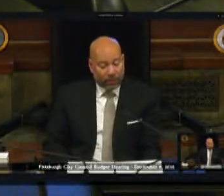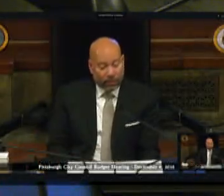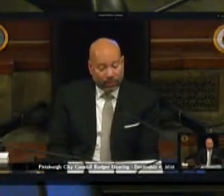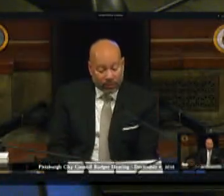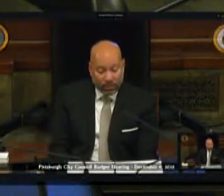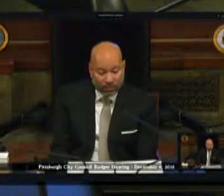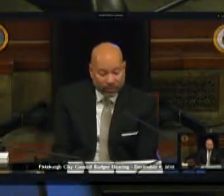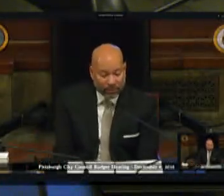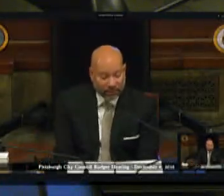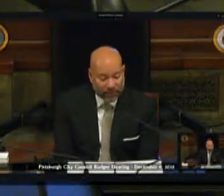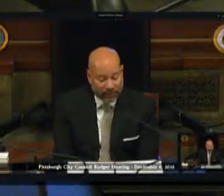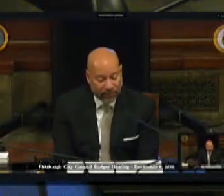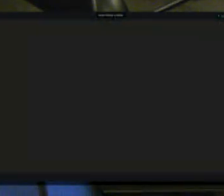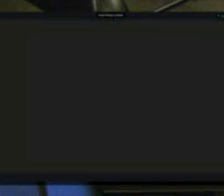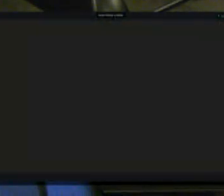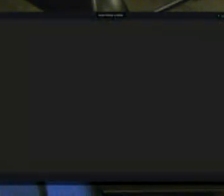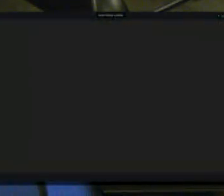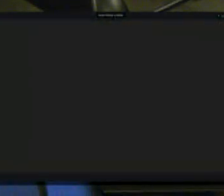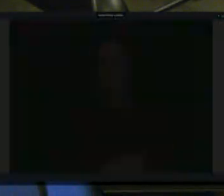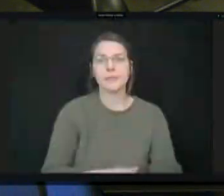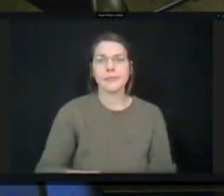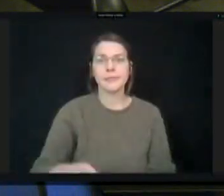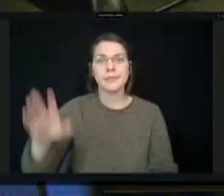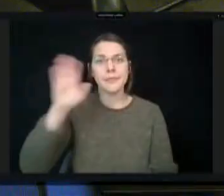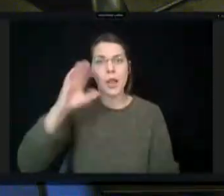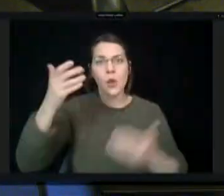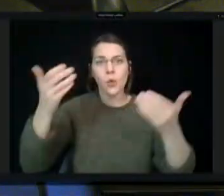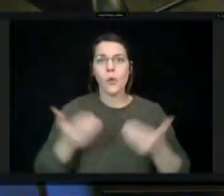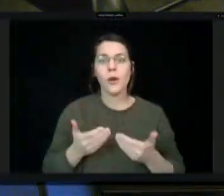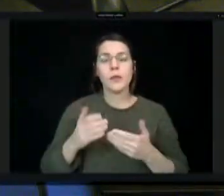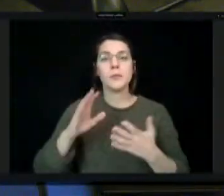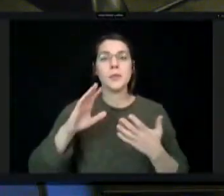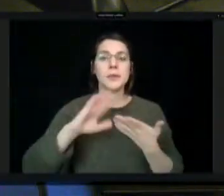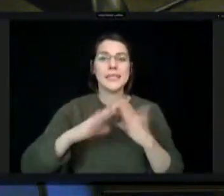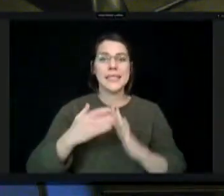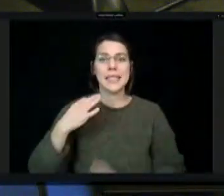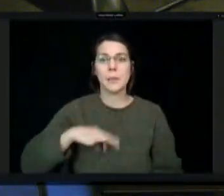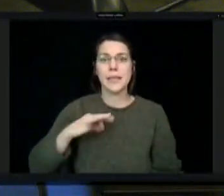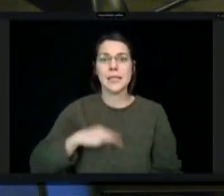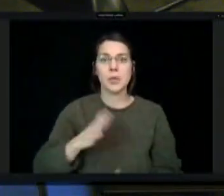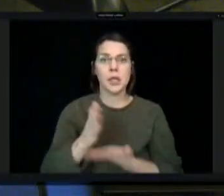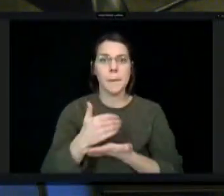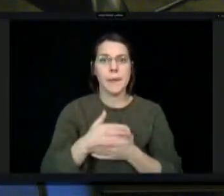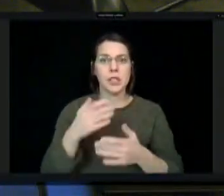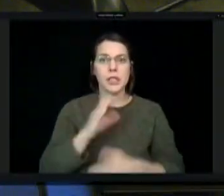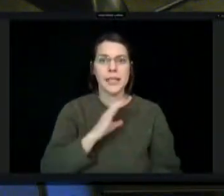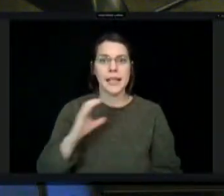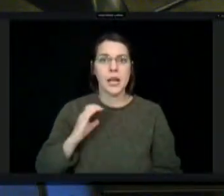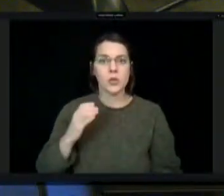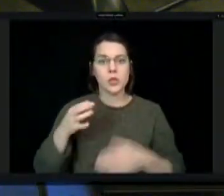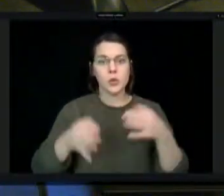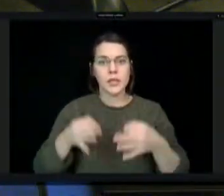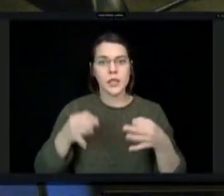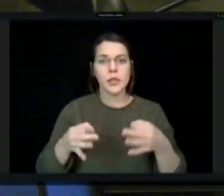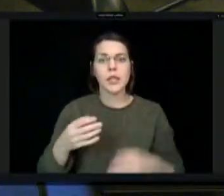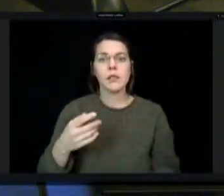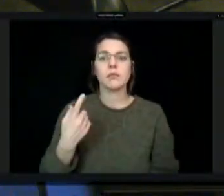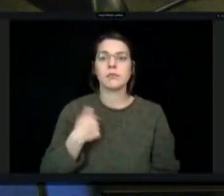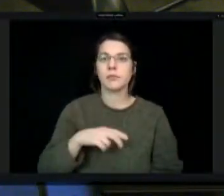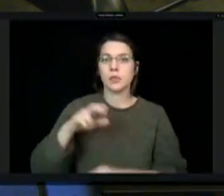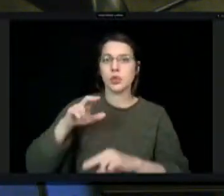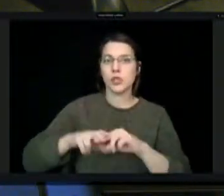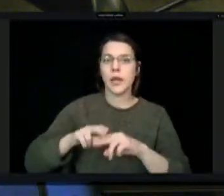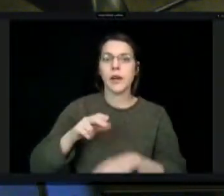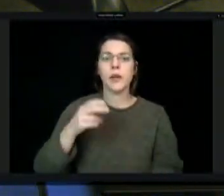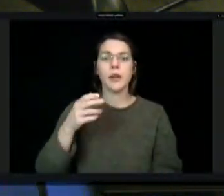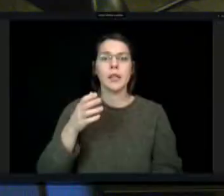Hello and welcome to Pittsburgh City Council's budget hearings. Councilman Lavelle and I will chair the Committee of Hearings and Policy. This afternoon,